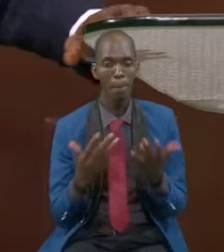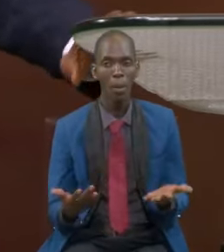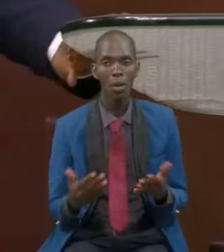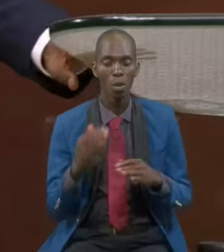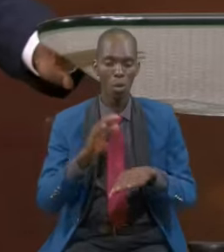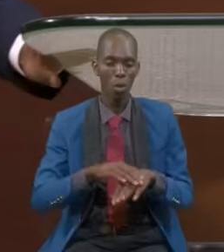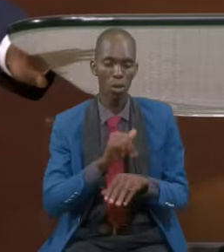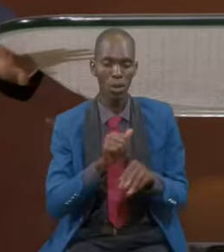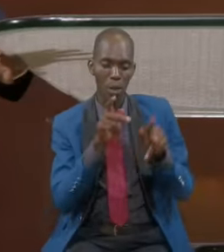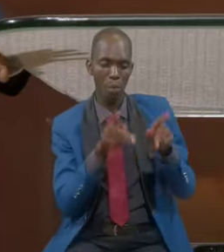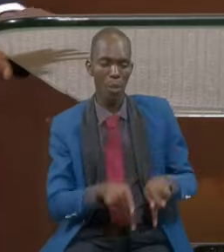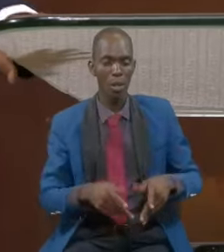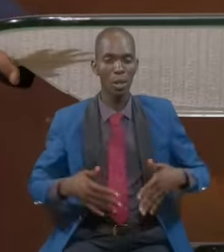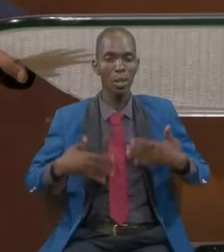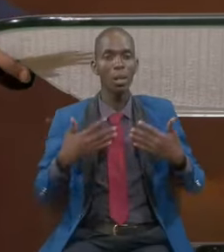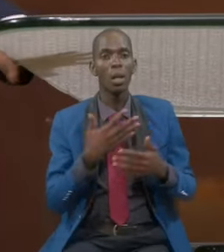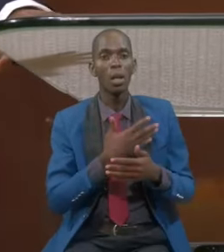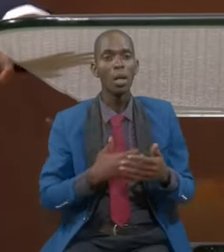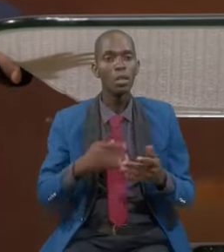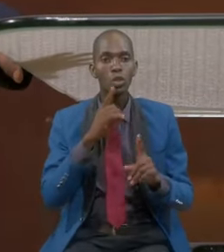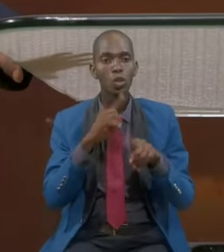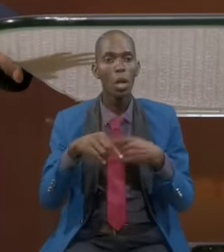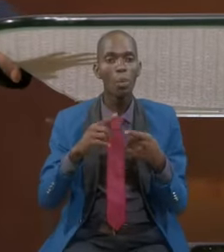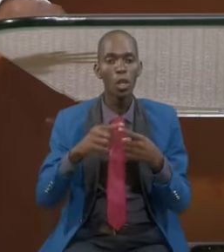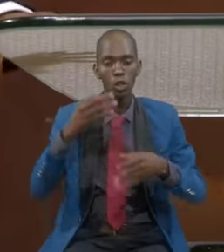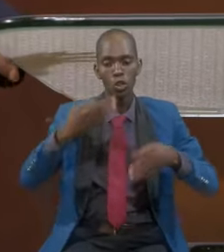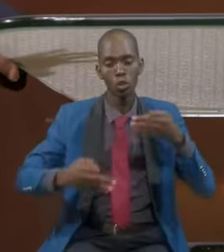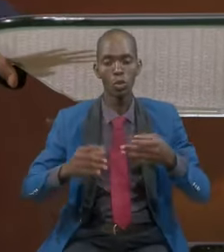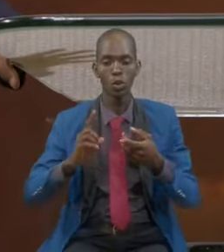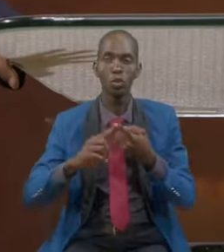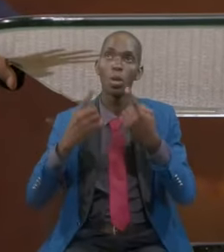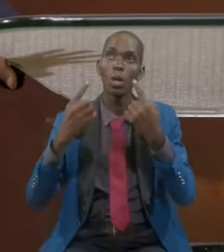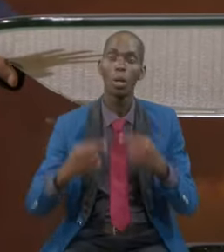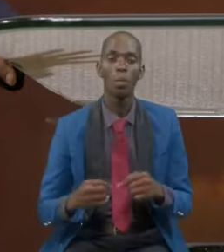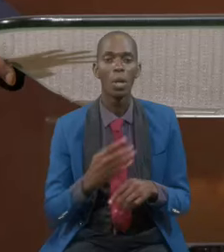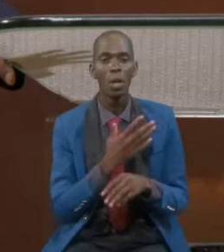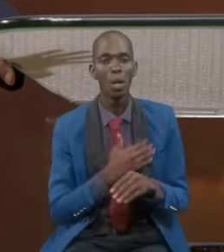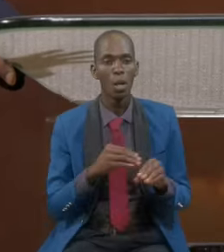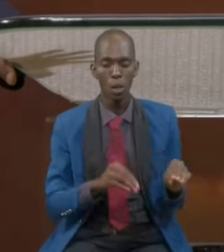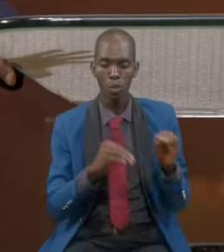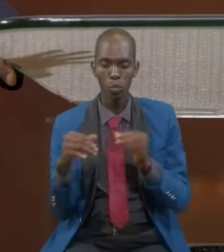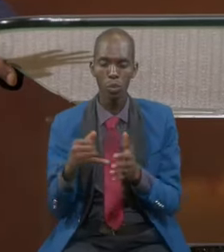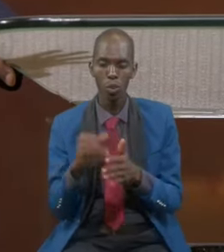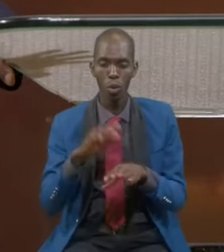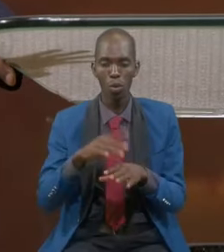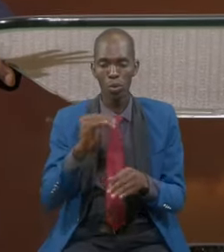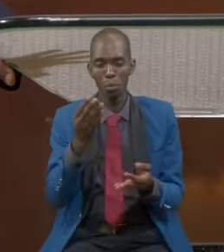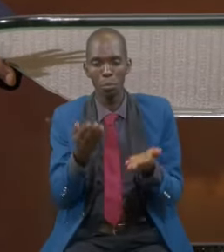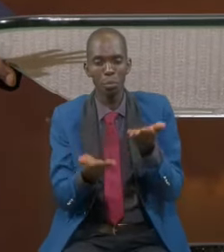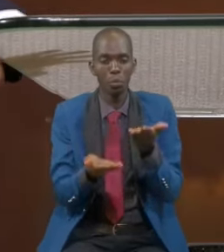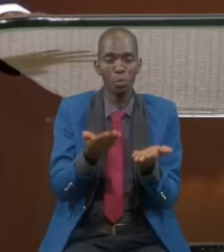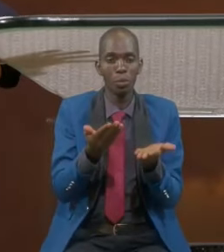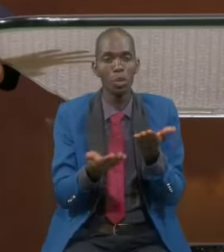person's life, and he spoke of judgment to come, and he put him on the balances with his